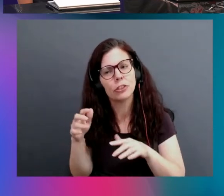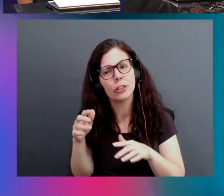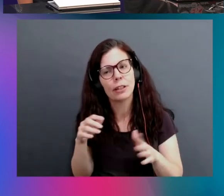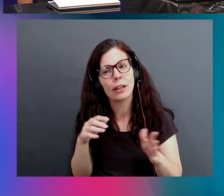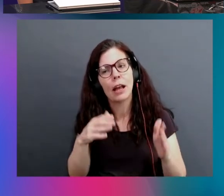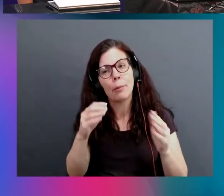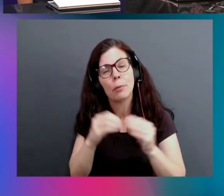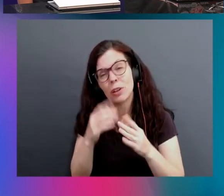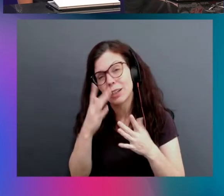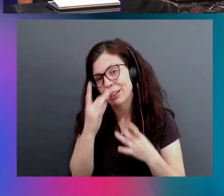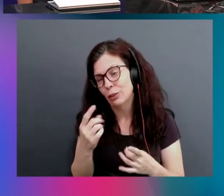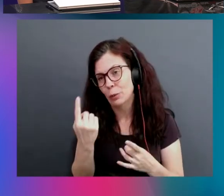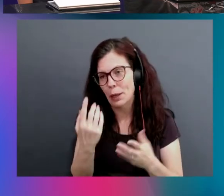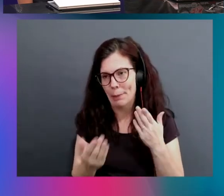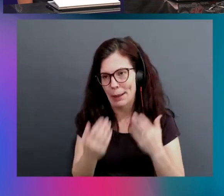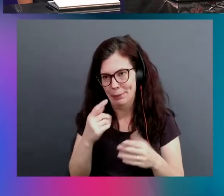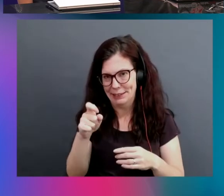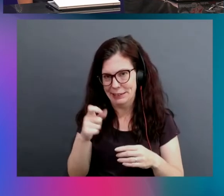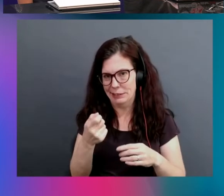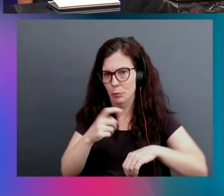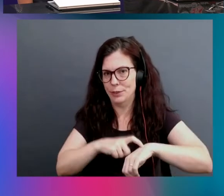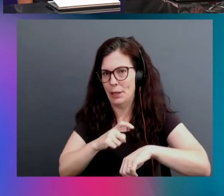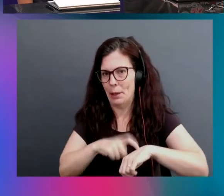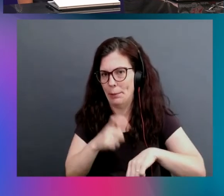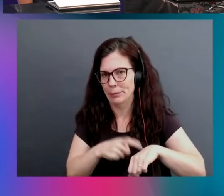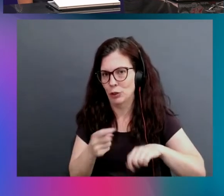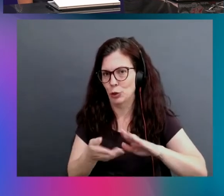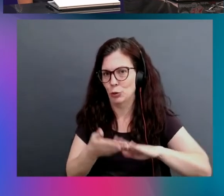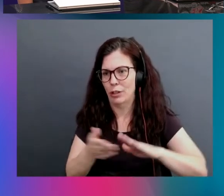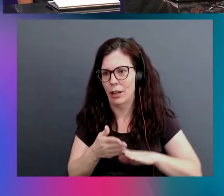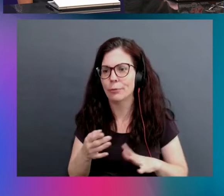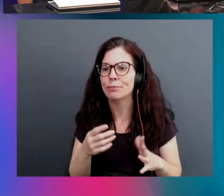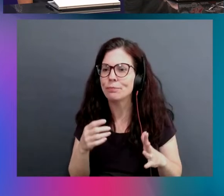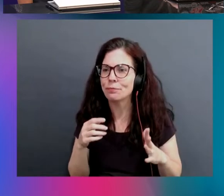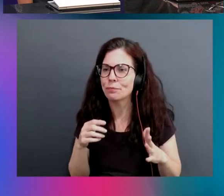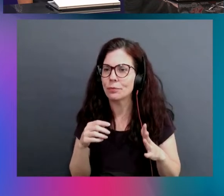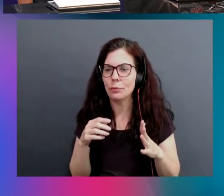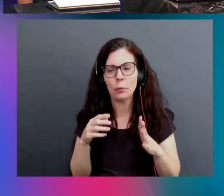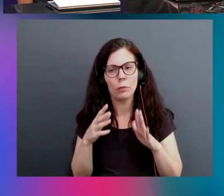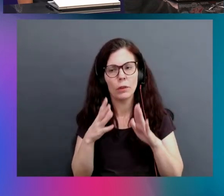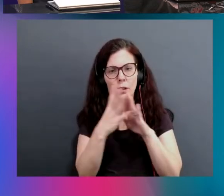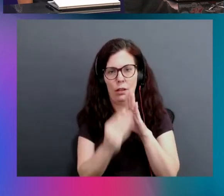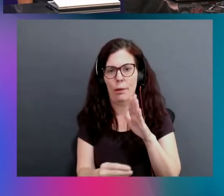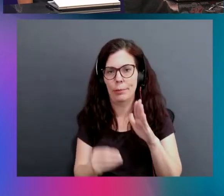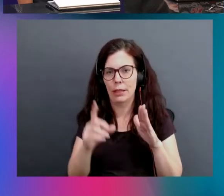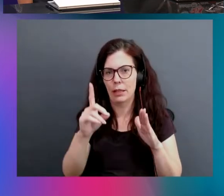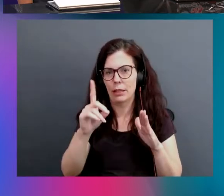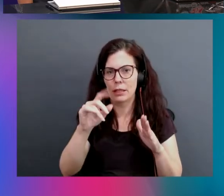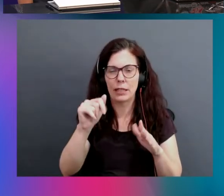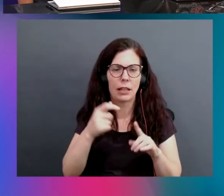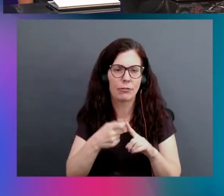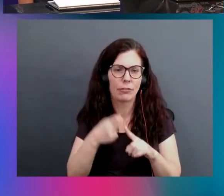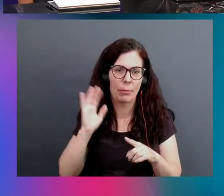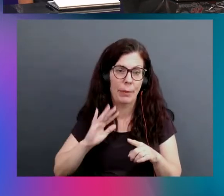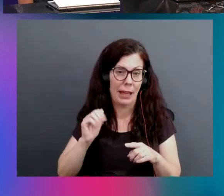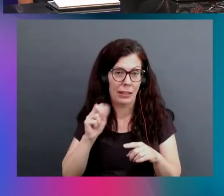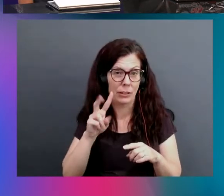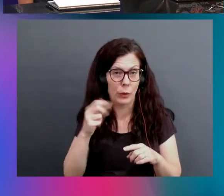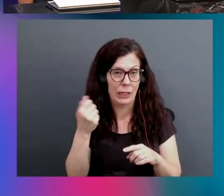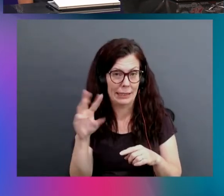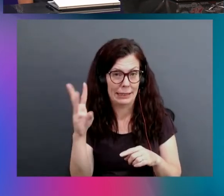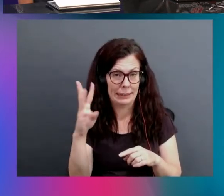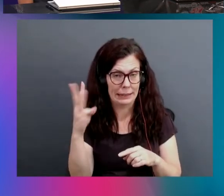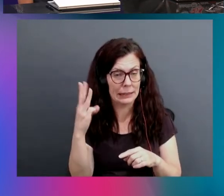might take a minute to run, I'm going to grab some data from back in 2016,